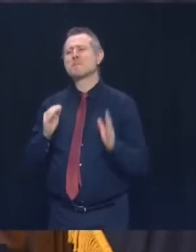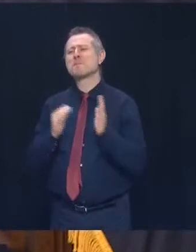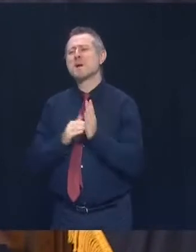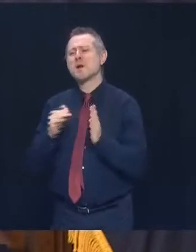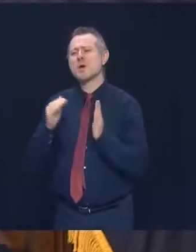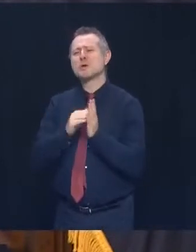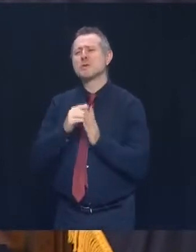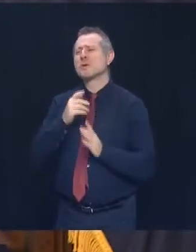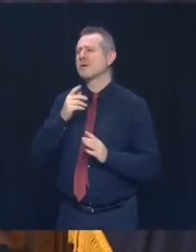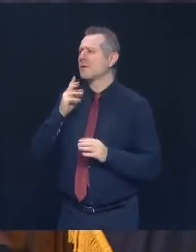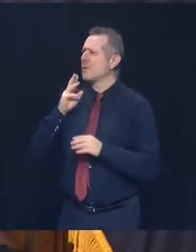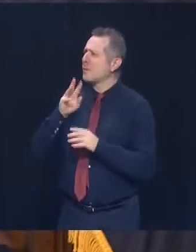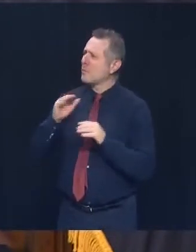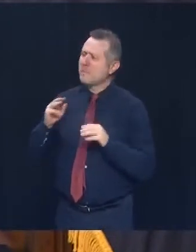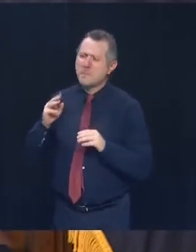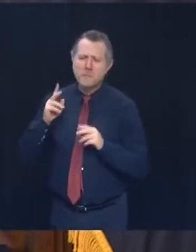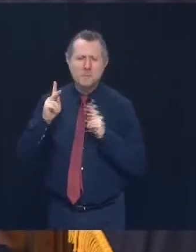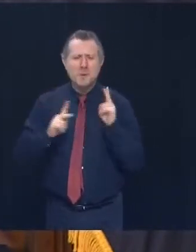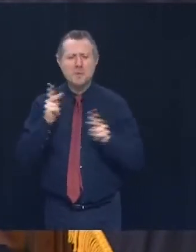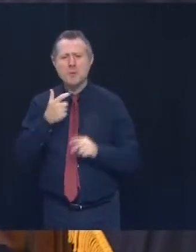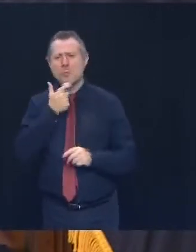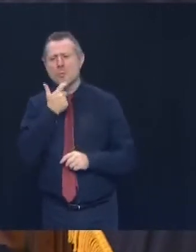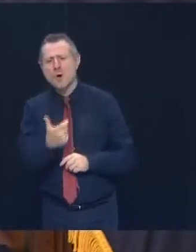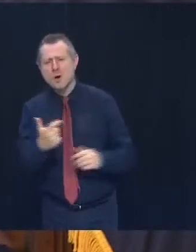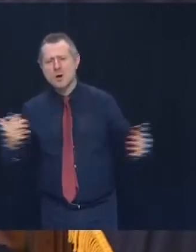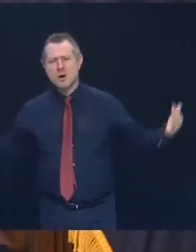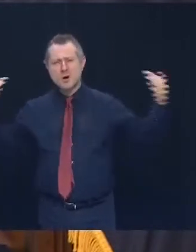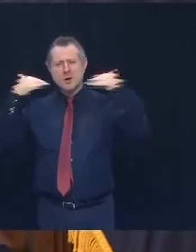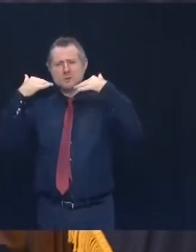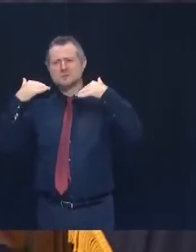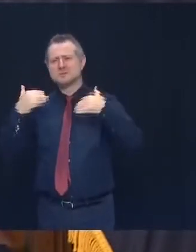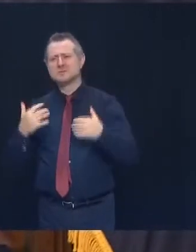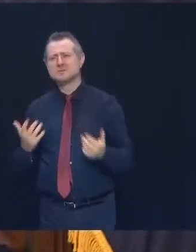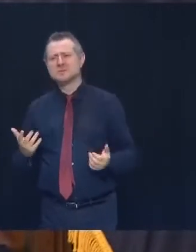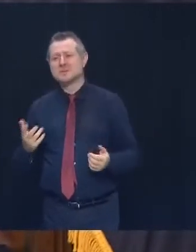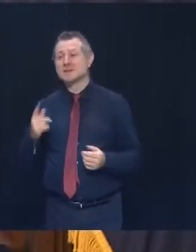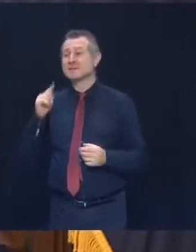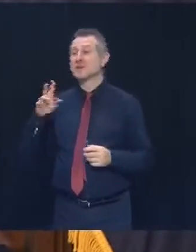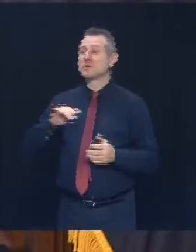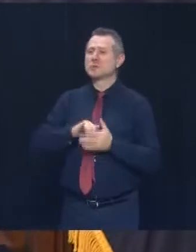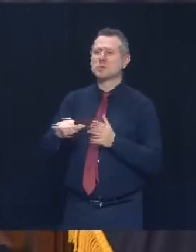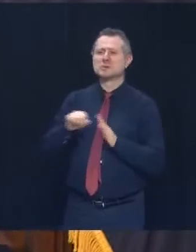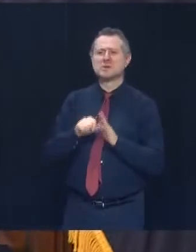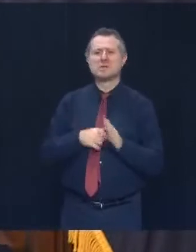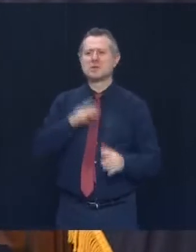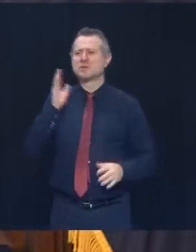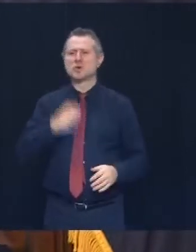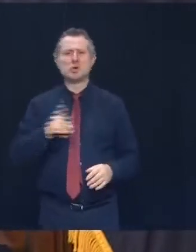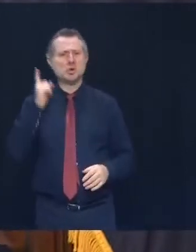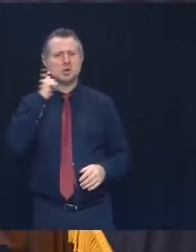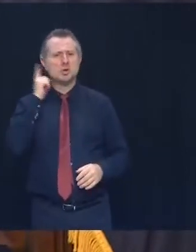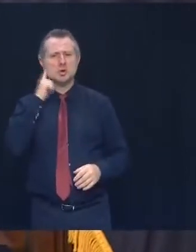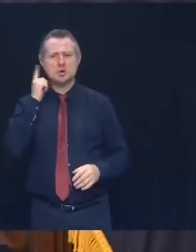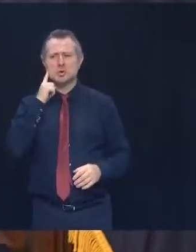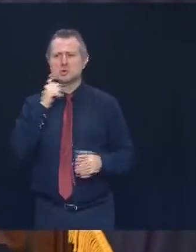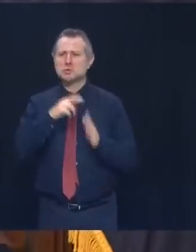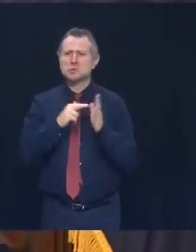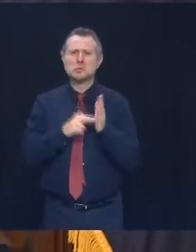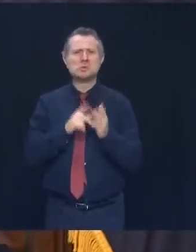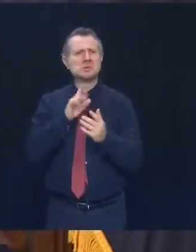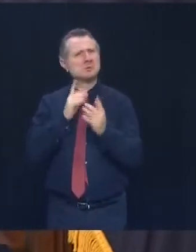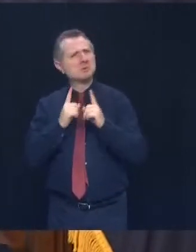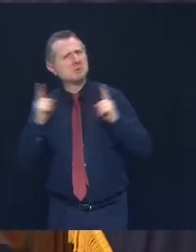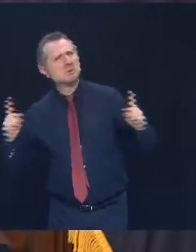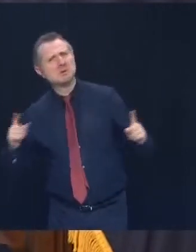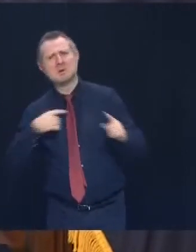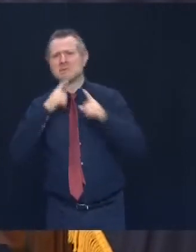says, I never heard this restriction that I have to wear a mask. I never heard that. I never heard